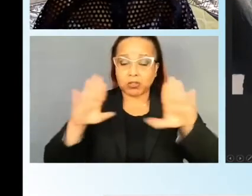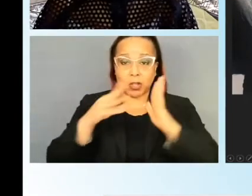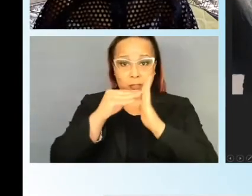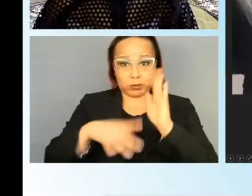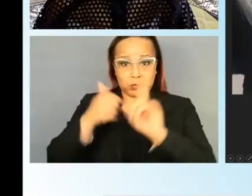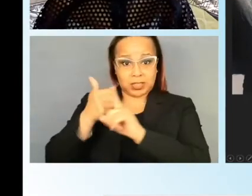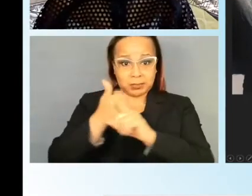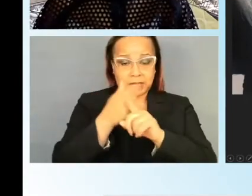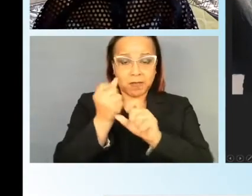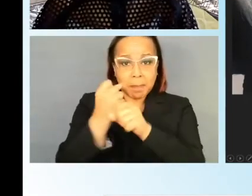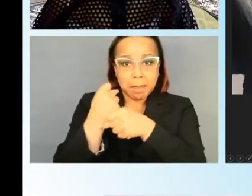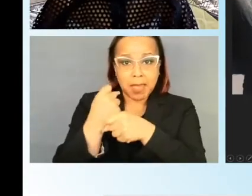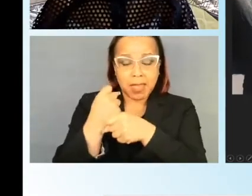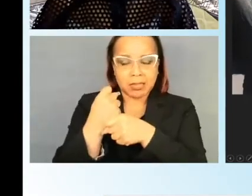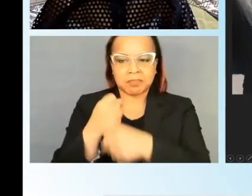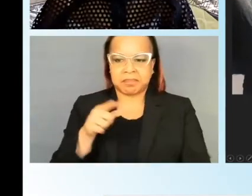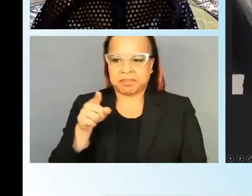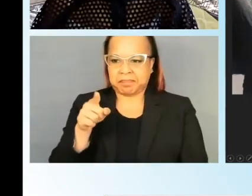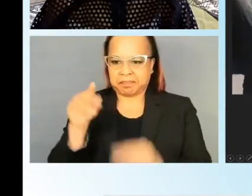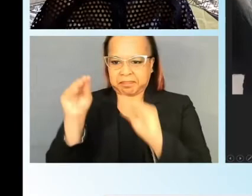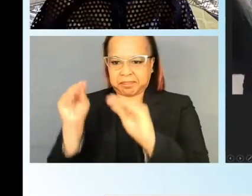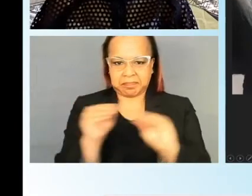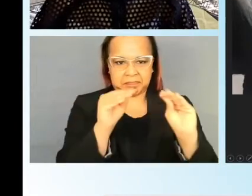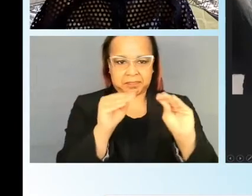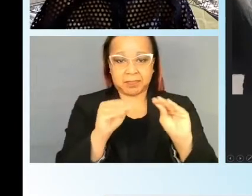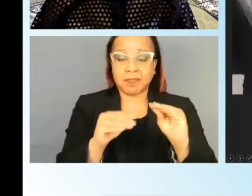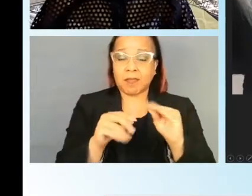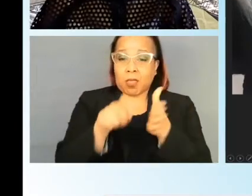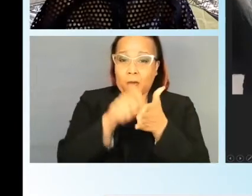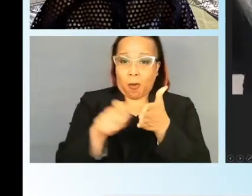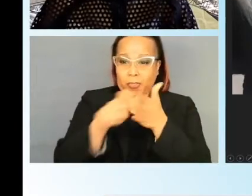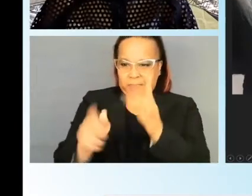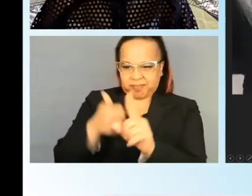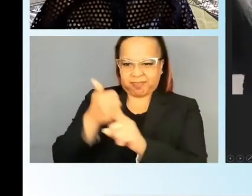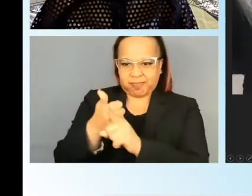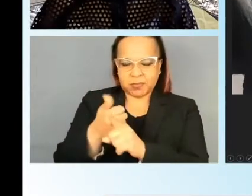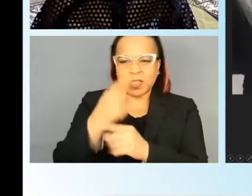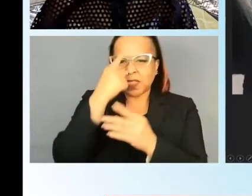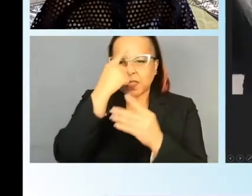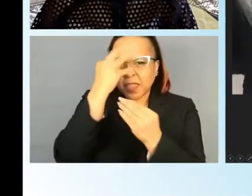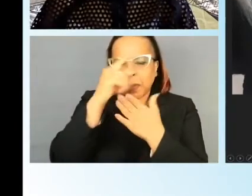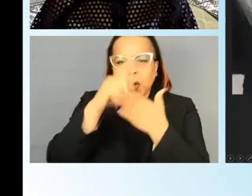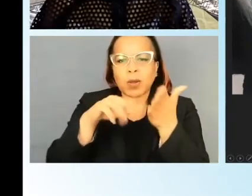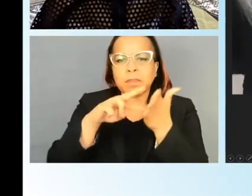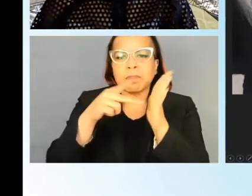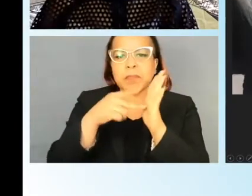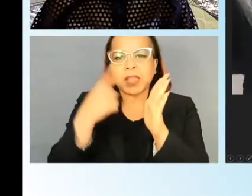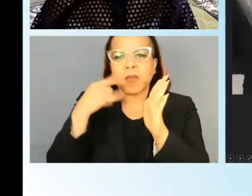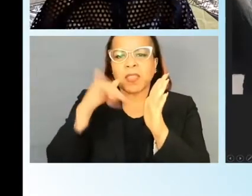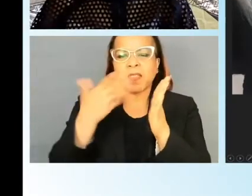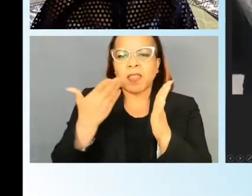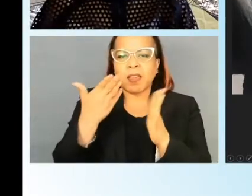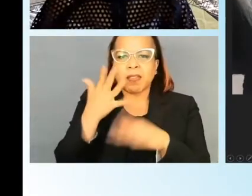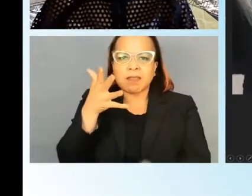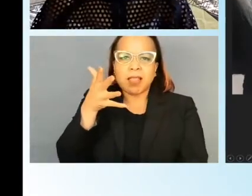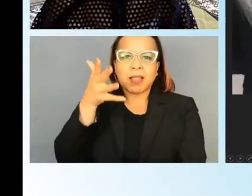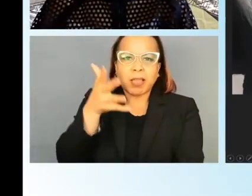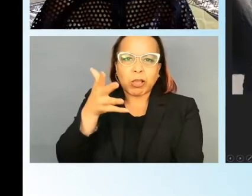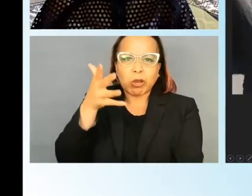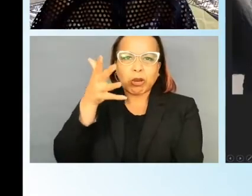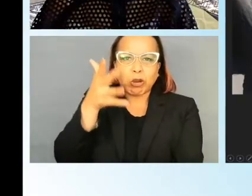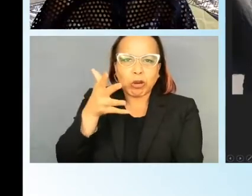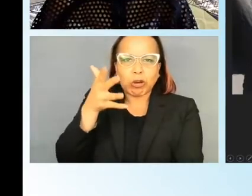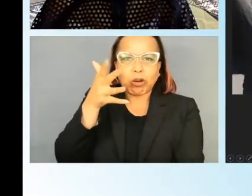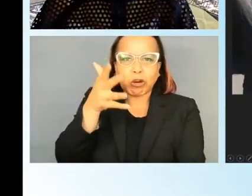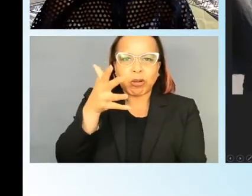had made and had authored with their own hands to think about what it means for these things to linger, for them to be in conflict with how